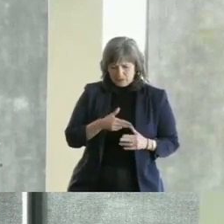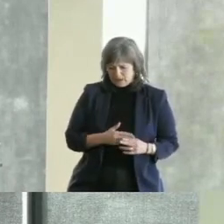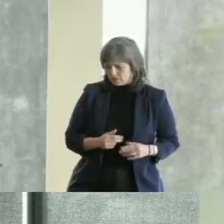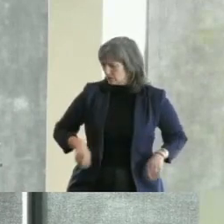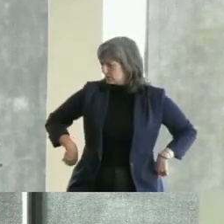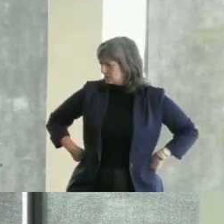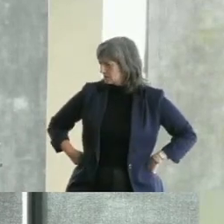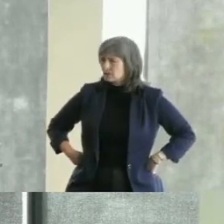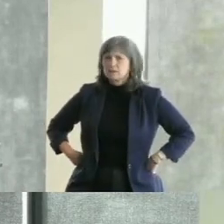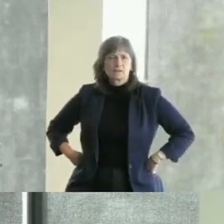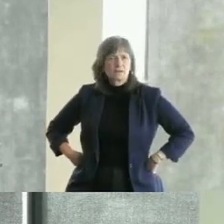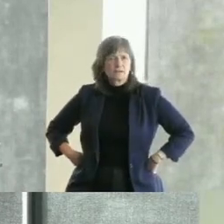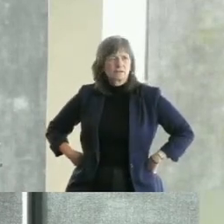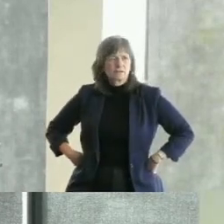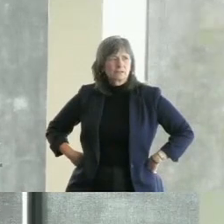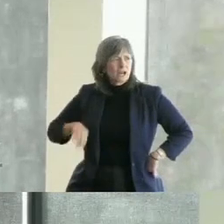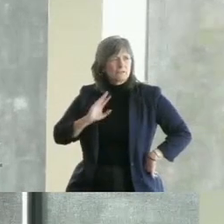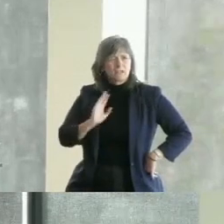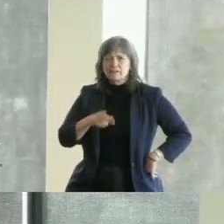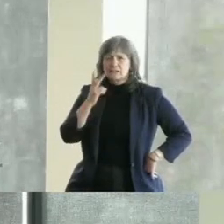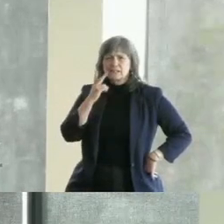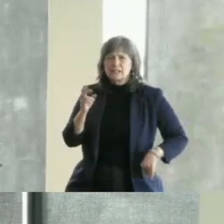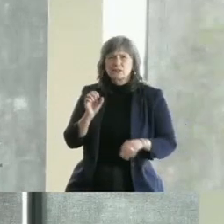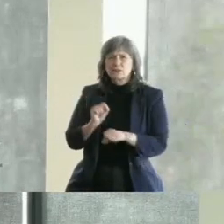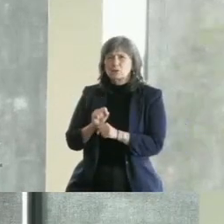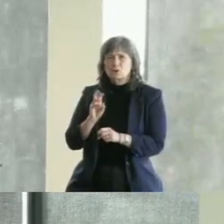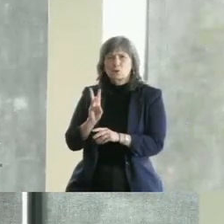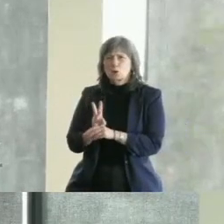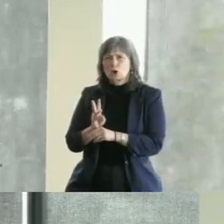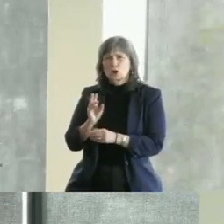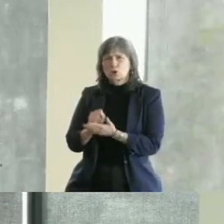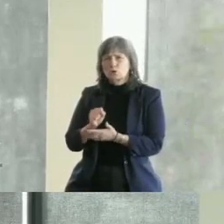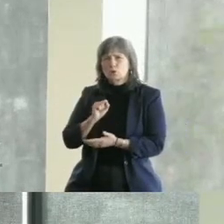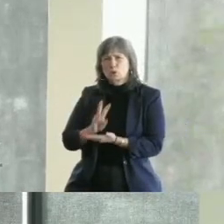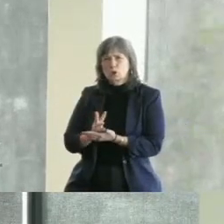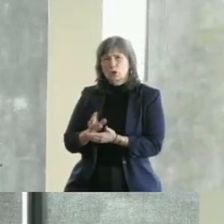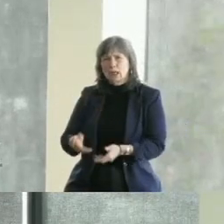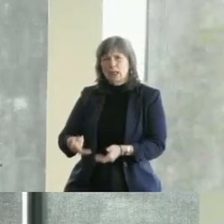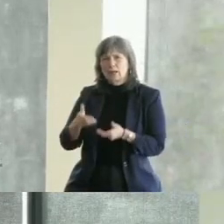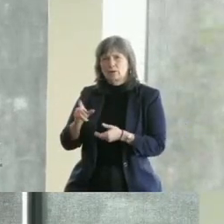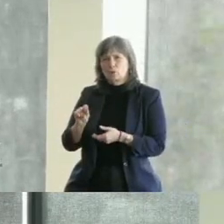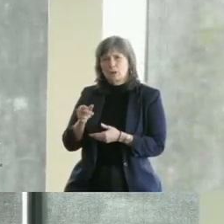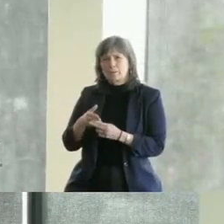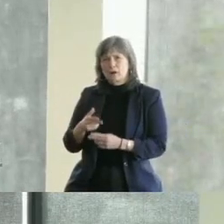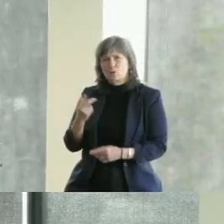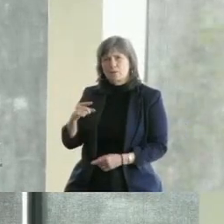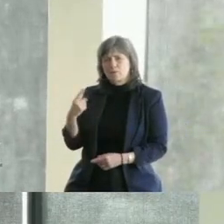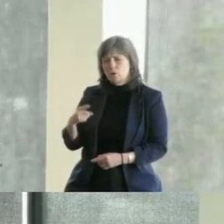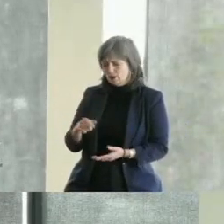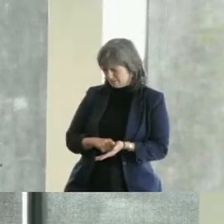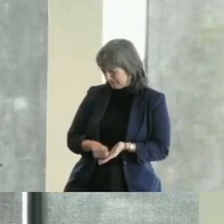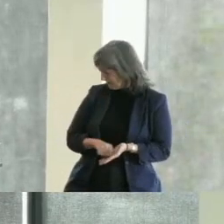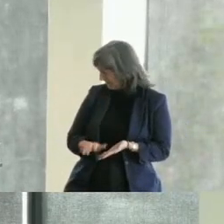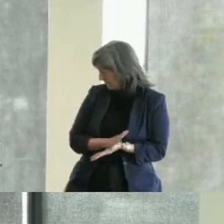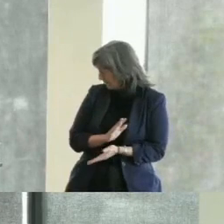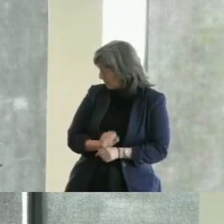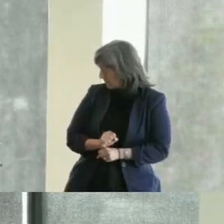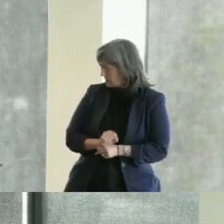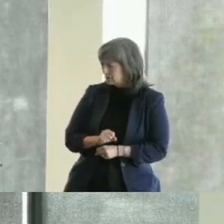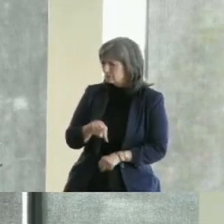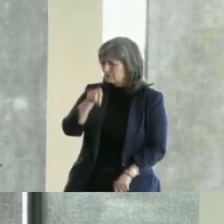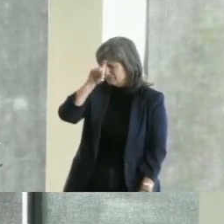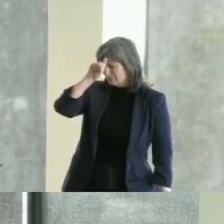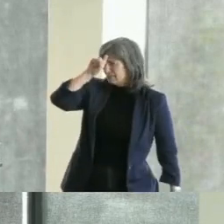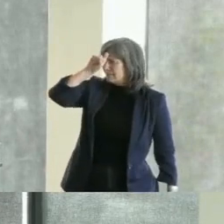pounds. And I thought to myself, I've never seen a social worker lift 20 pounds. Mostly just a pen to paper. So it's no harm